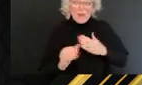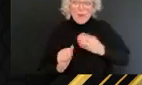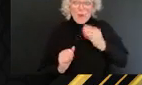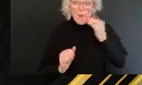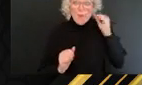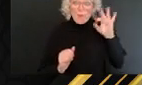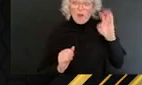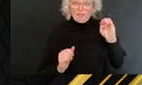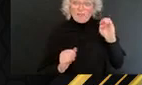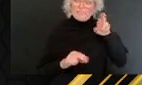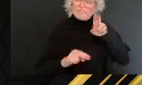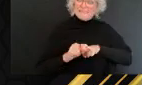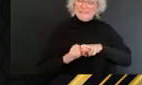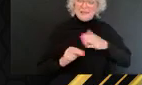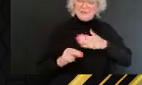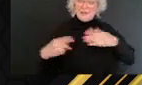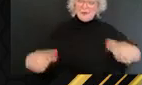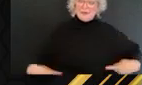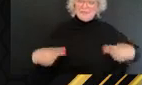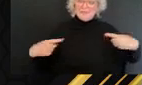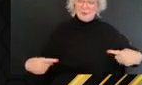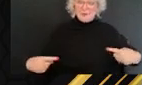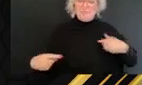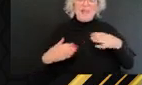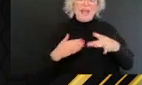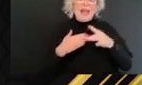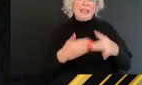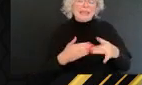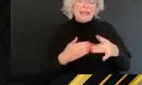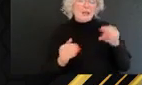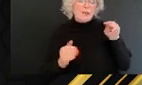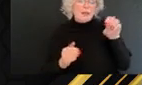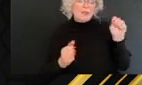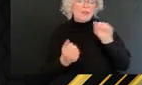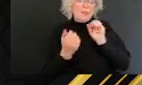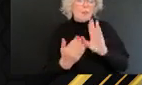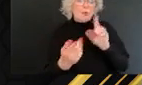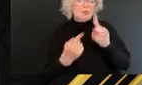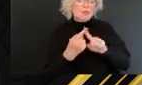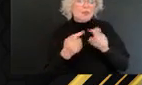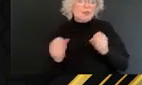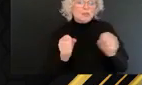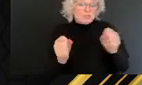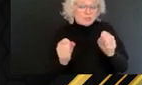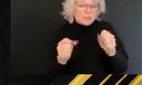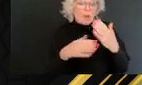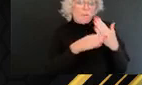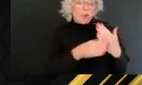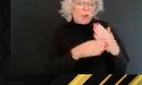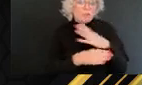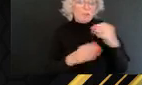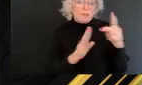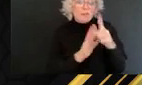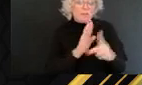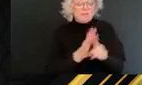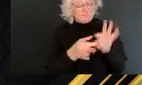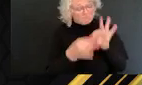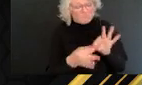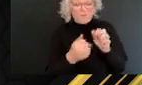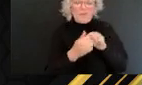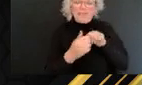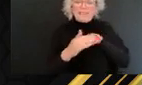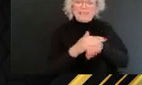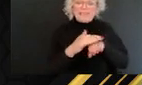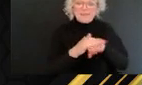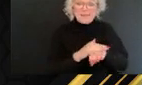office, sitting in my wheelchair. I lead Microsoft's approach to strategic partnerships and policy all around